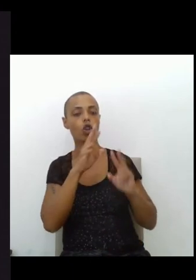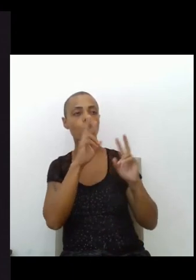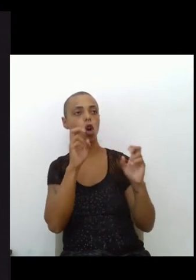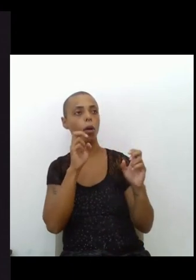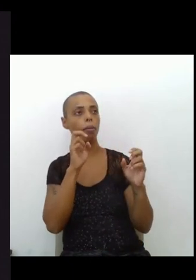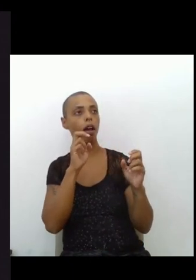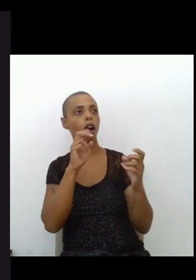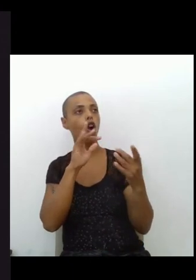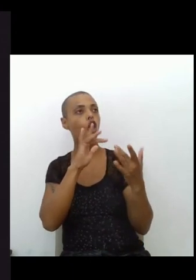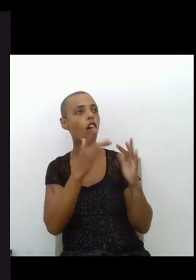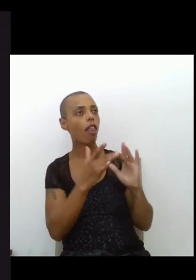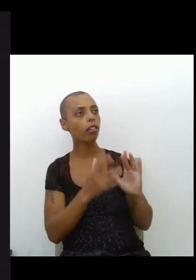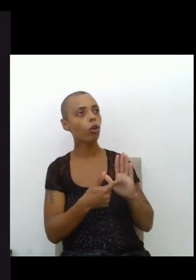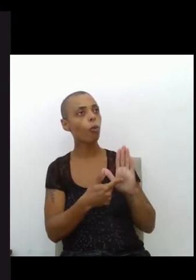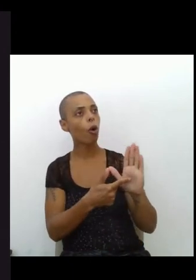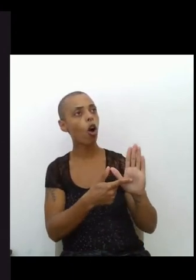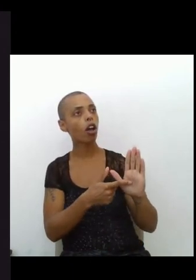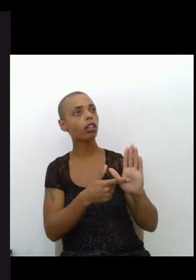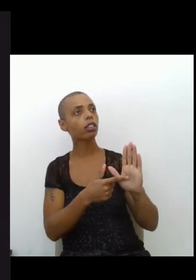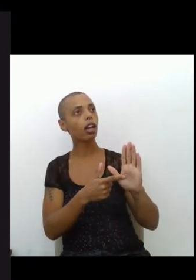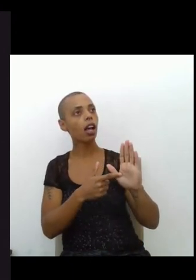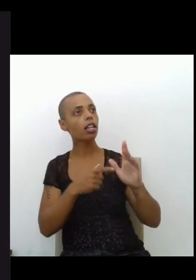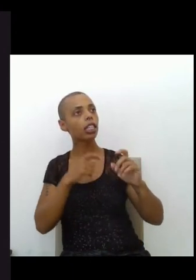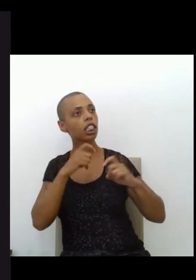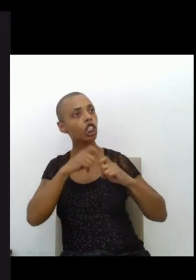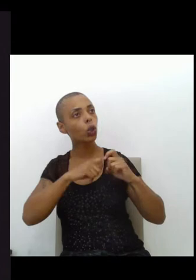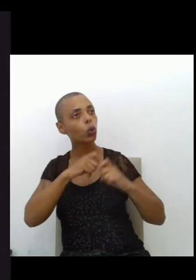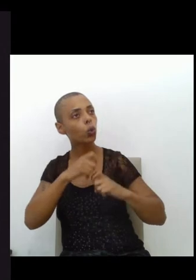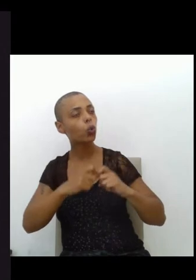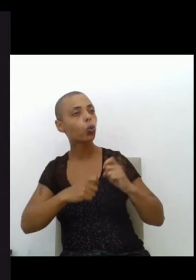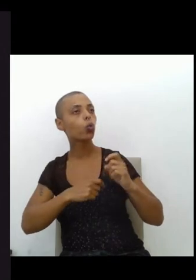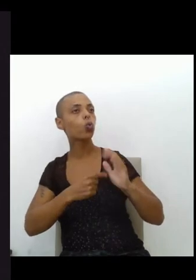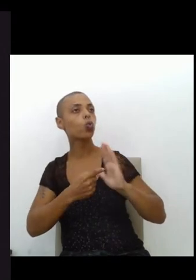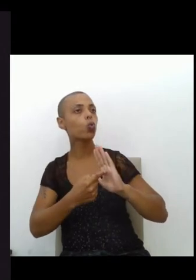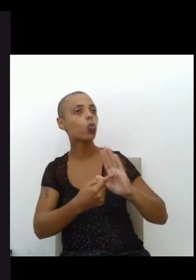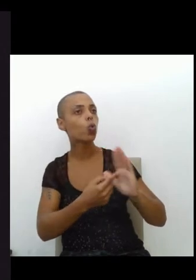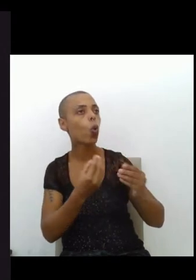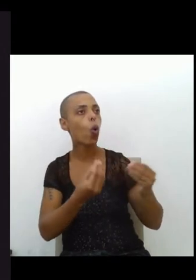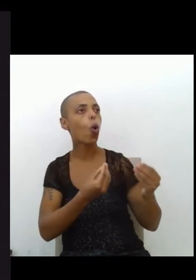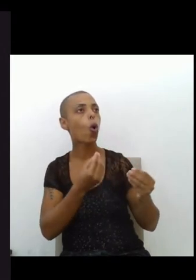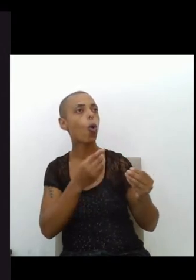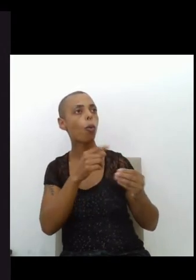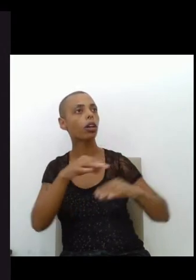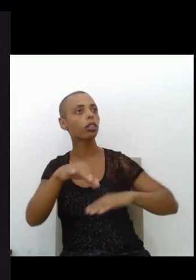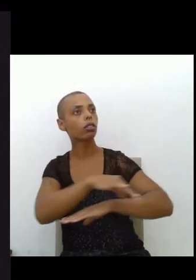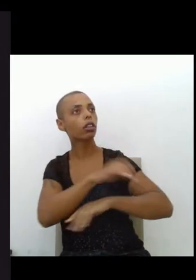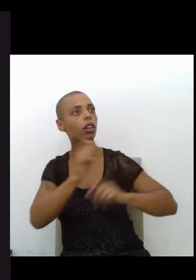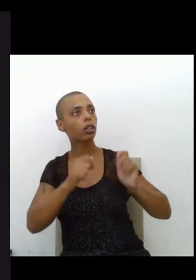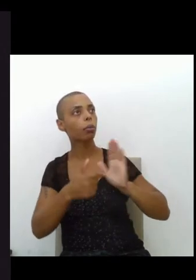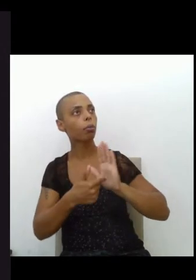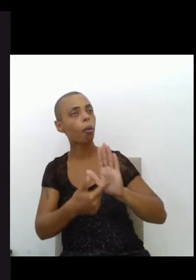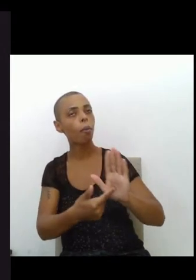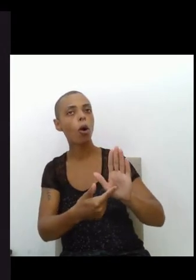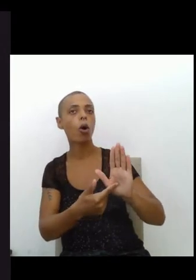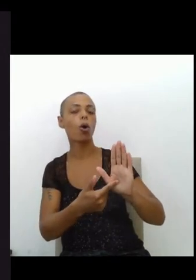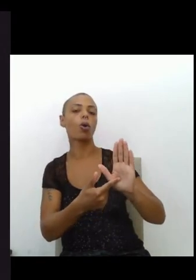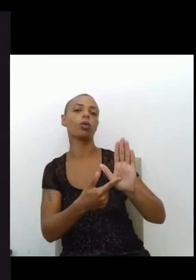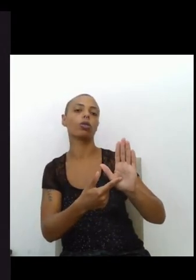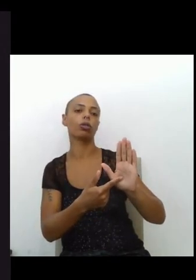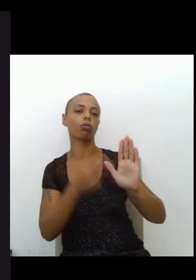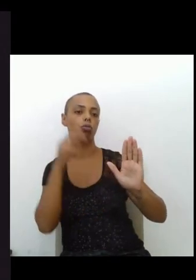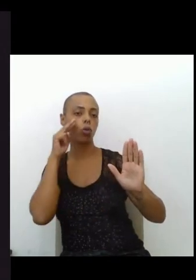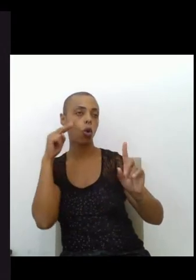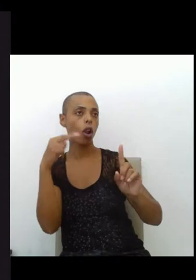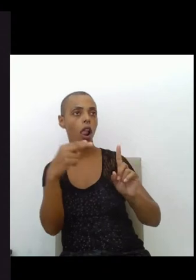we've talked about some Central connections and how our architecture can show a different